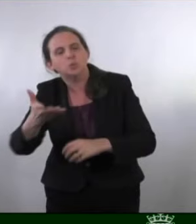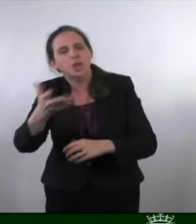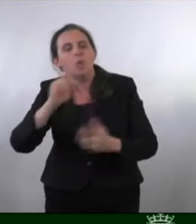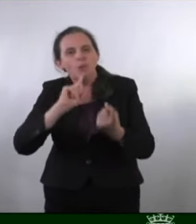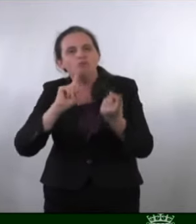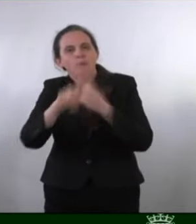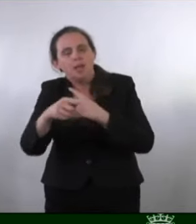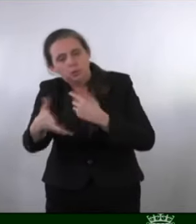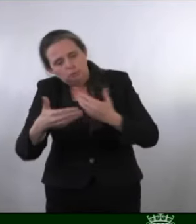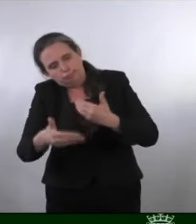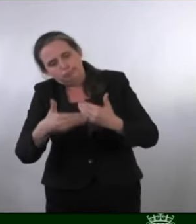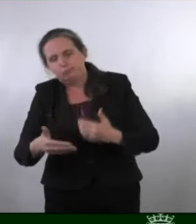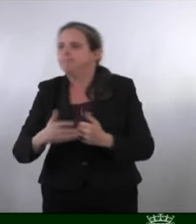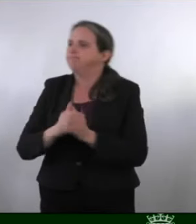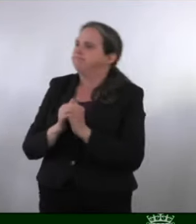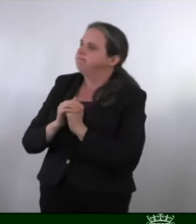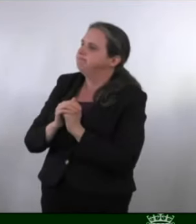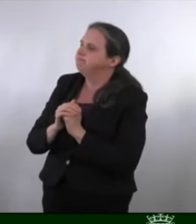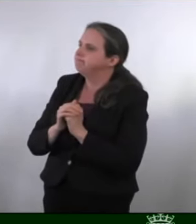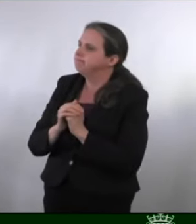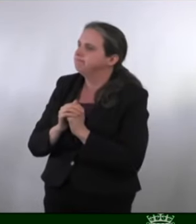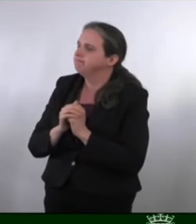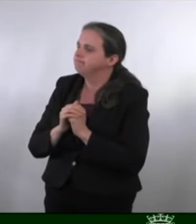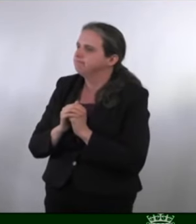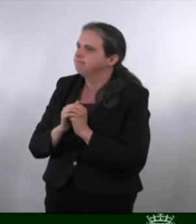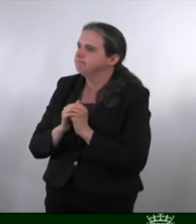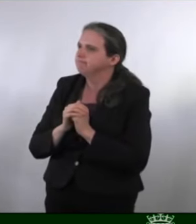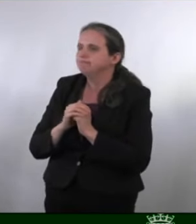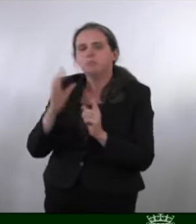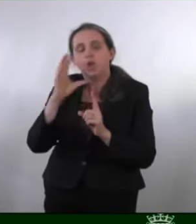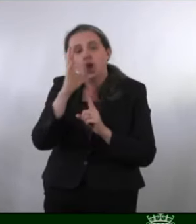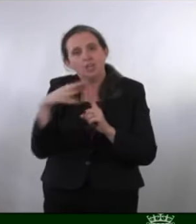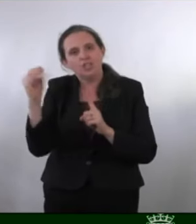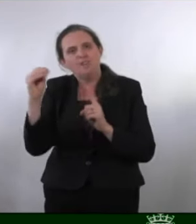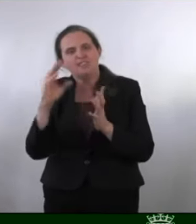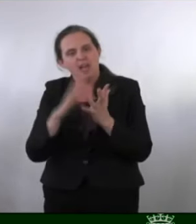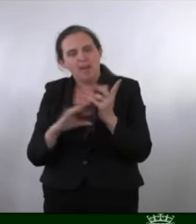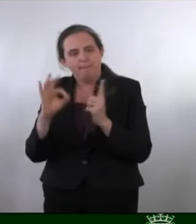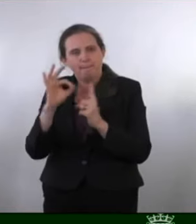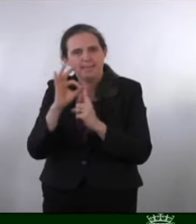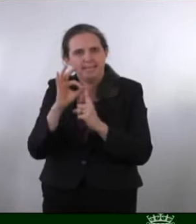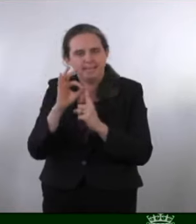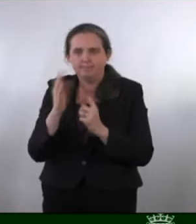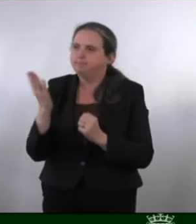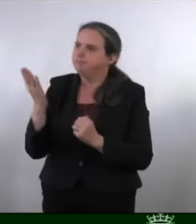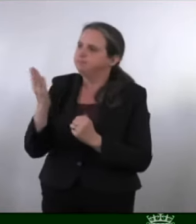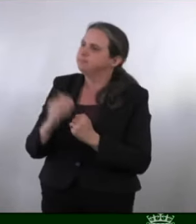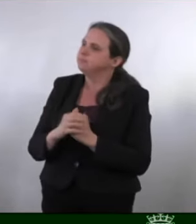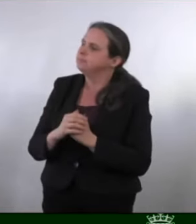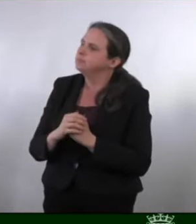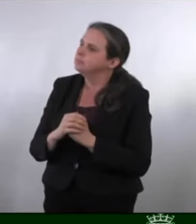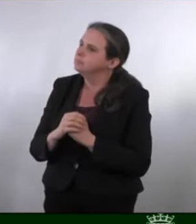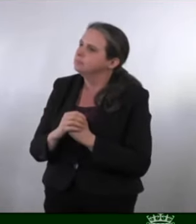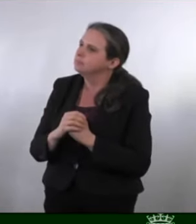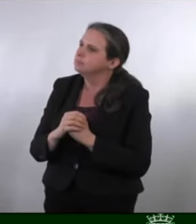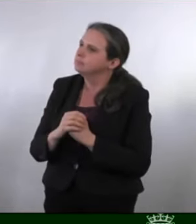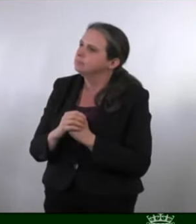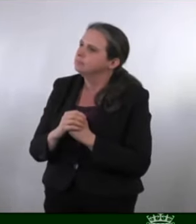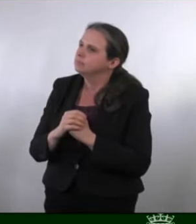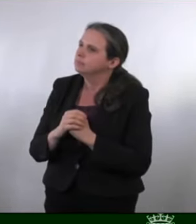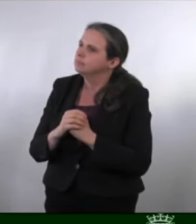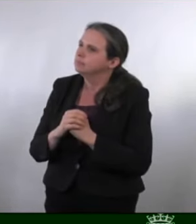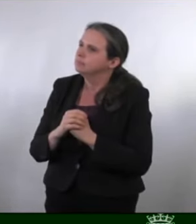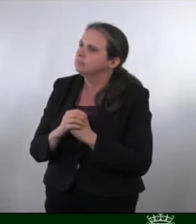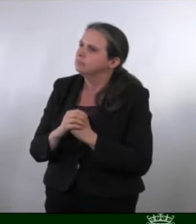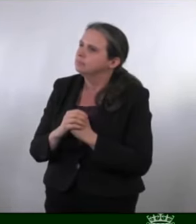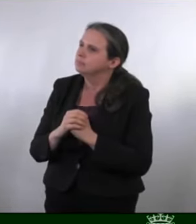can. Angela Richardson. Thank you, Madam Deputy Speaker. Does my right honourable friend agree with me that by protecting NHS